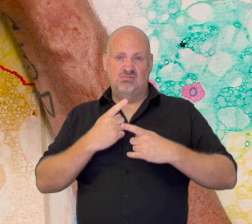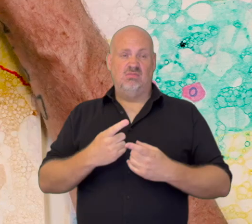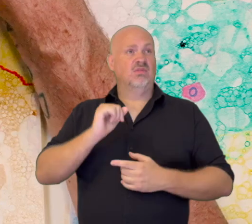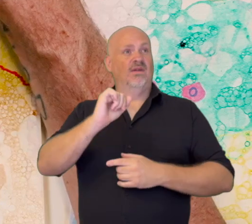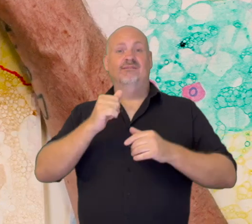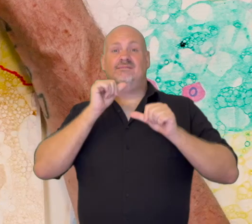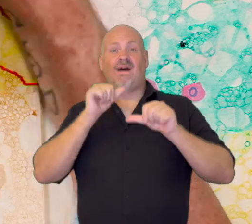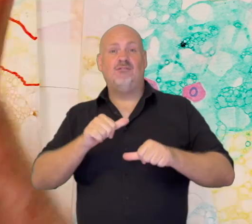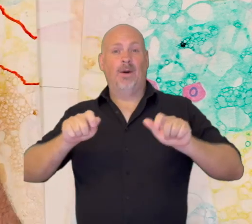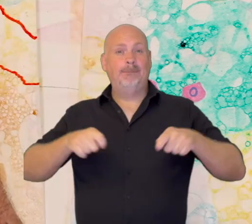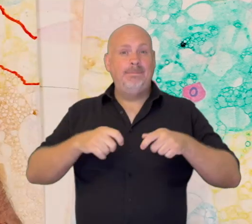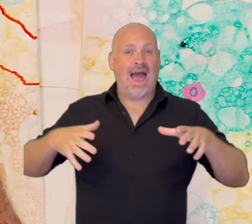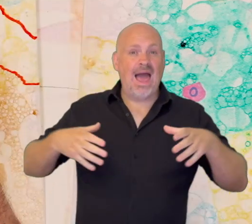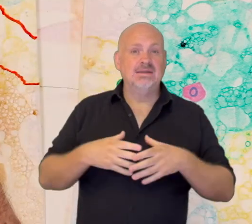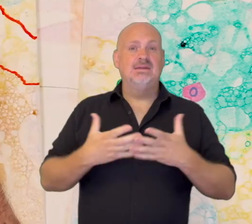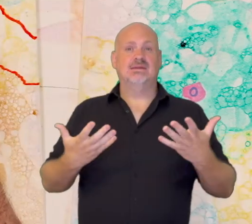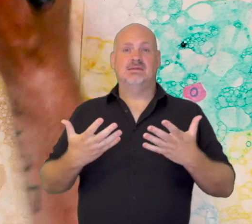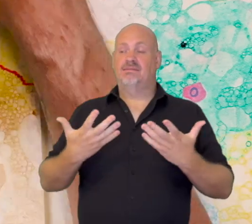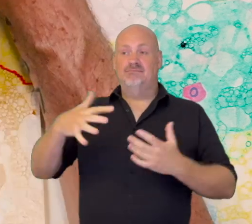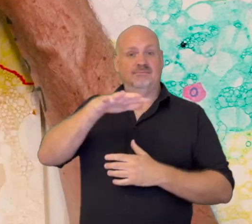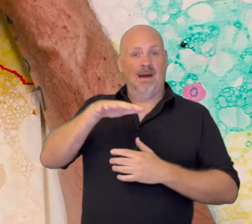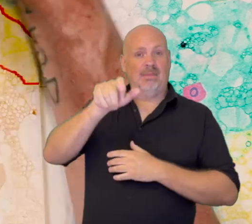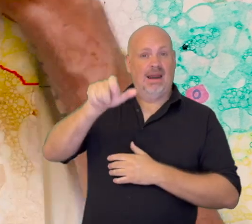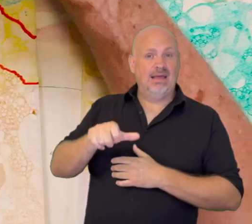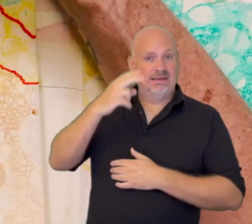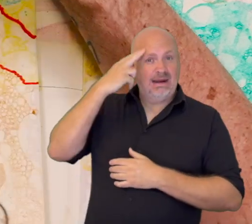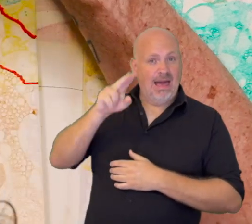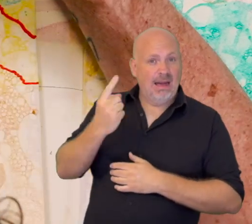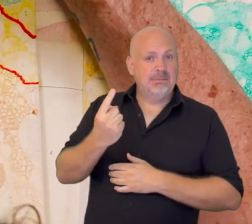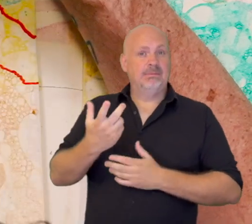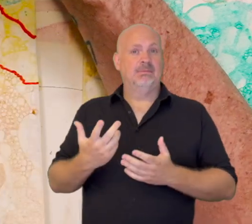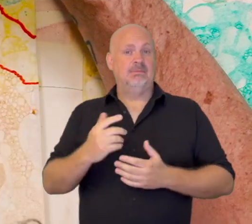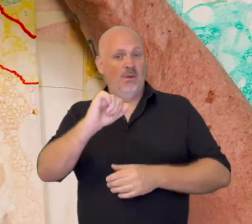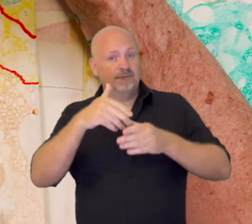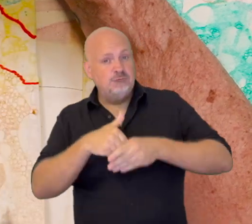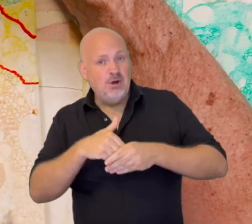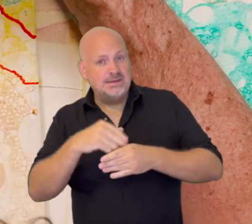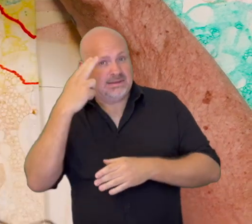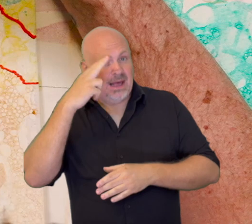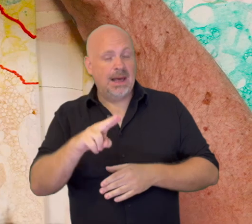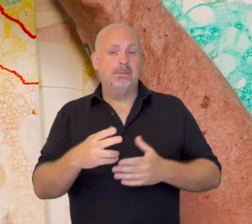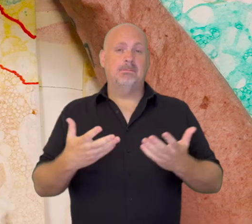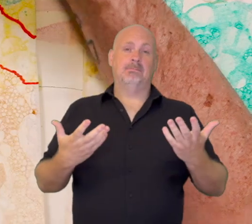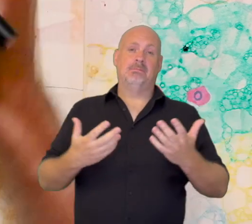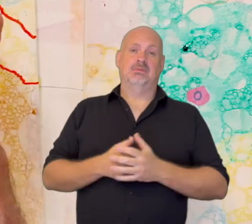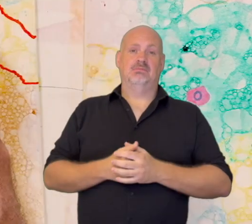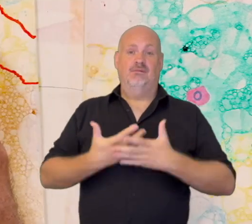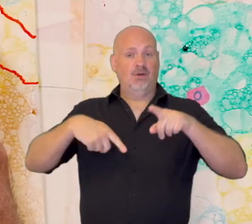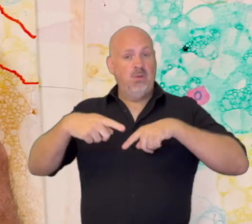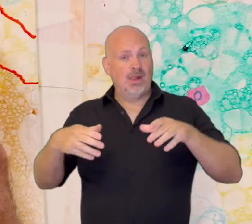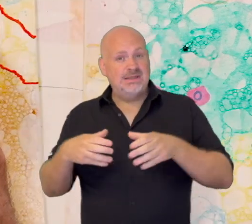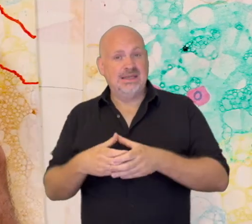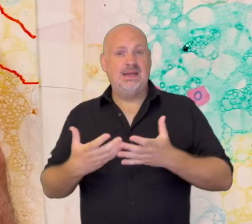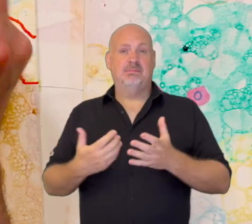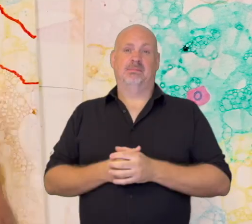your favourite band, it might be a family member's name, it might be a friend of yours' name, it could be a football team.